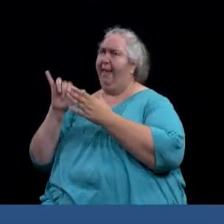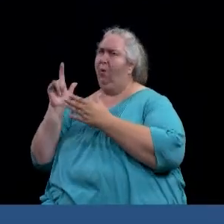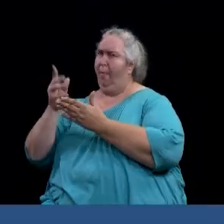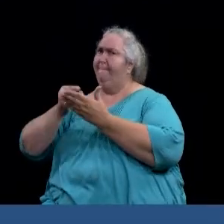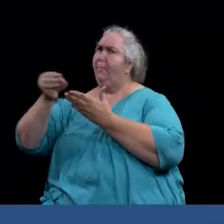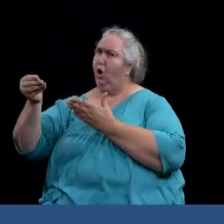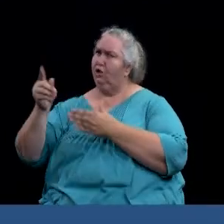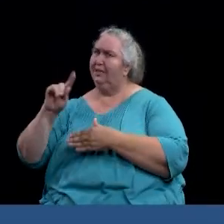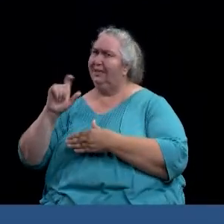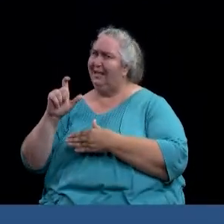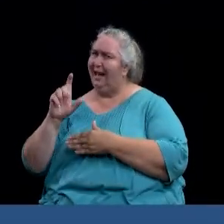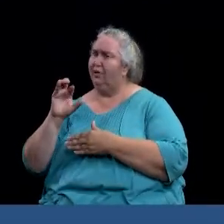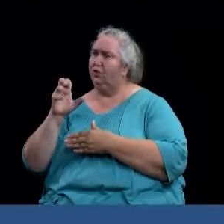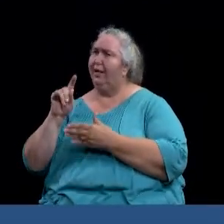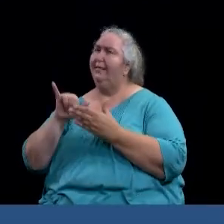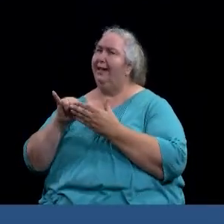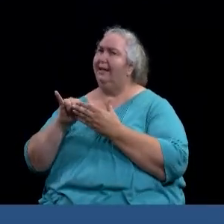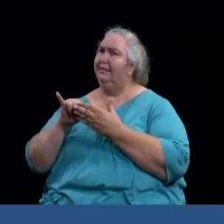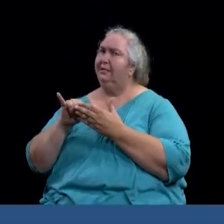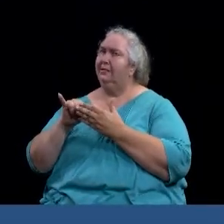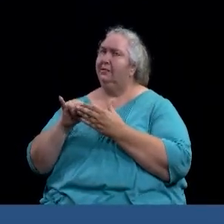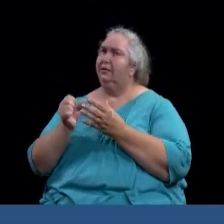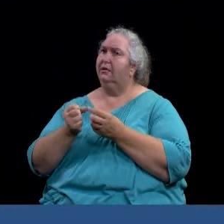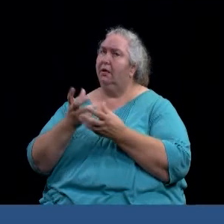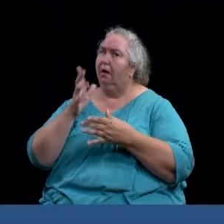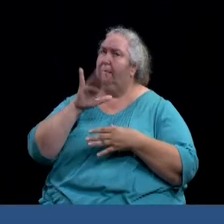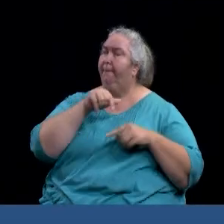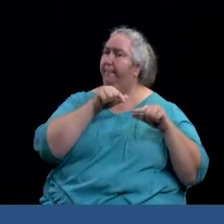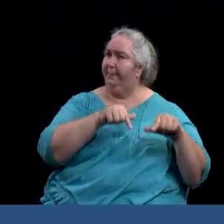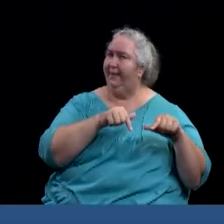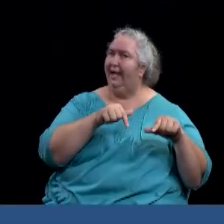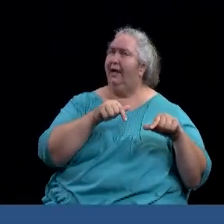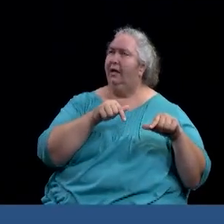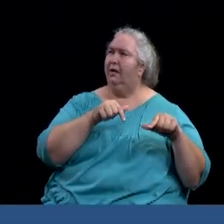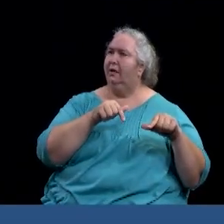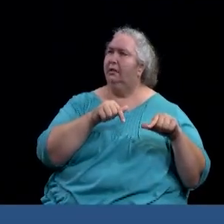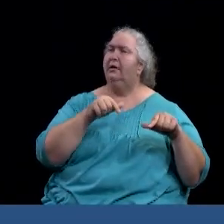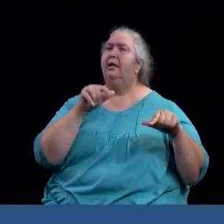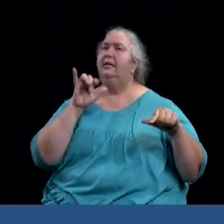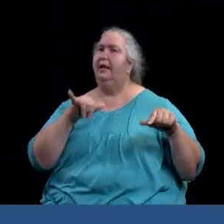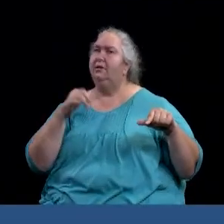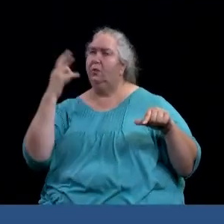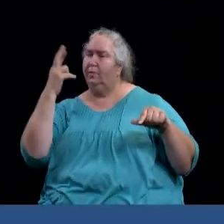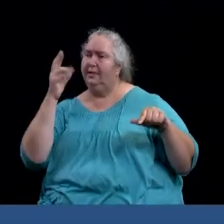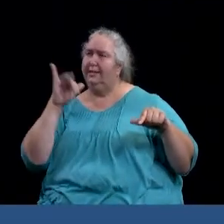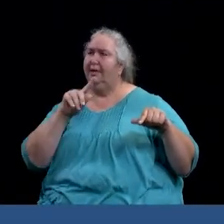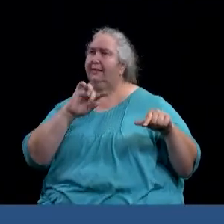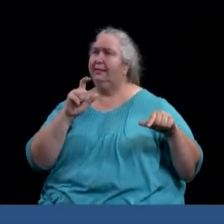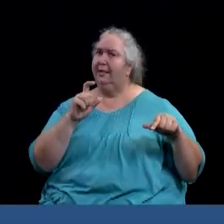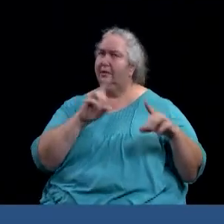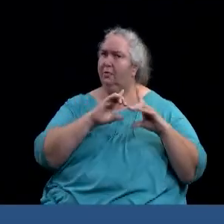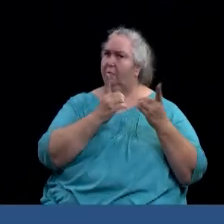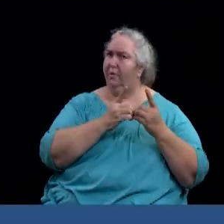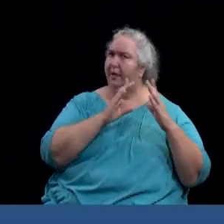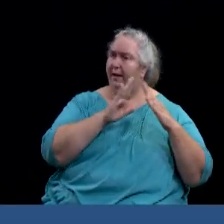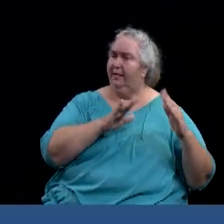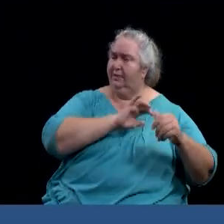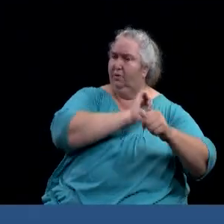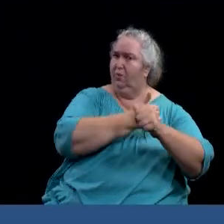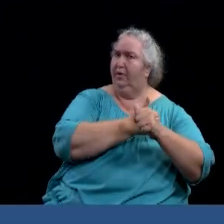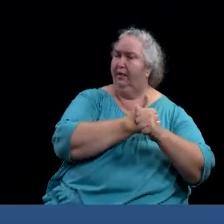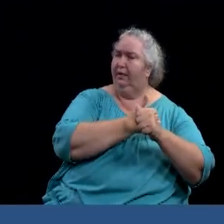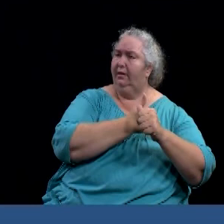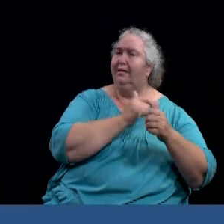the reason that the Texas Department of Housing and Community Affairs is involved. They allocate those credits to this partnership, and then